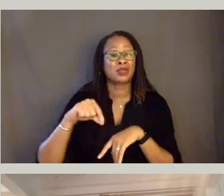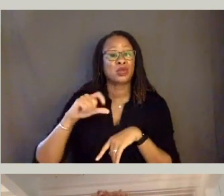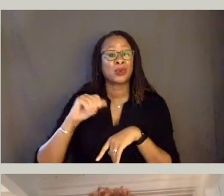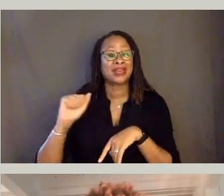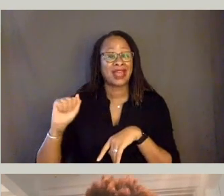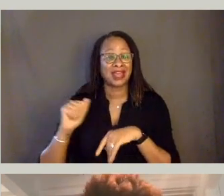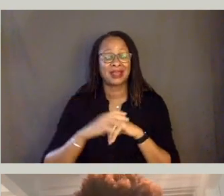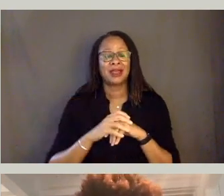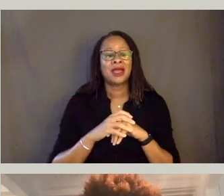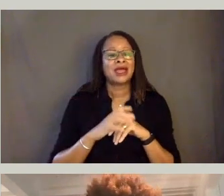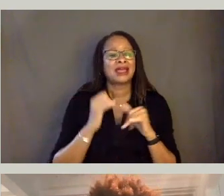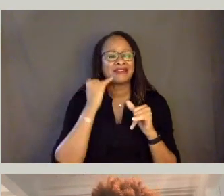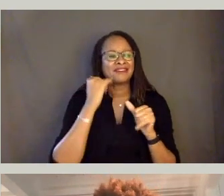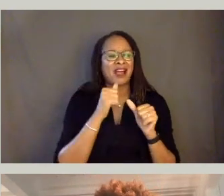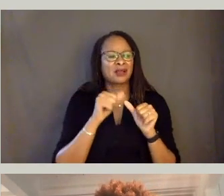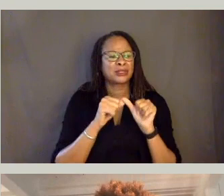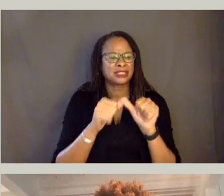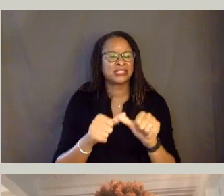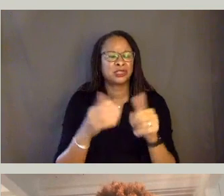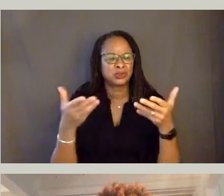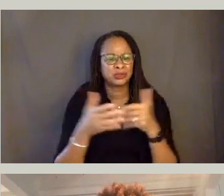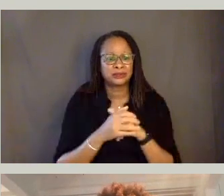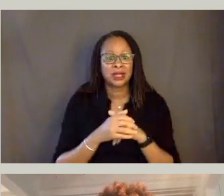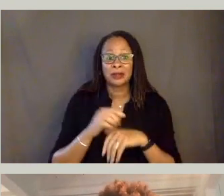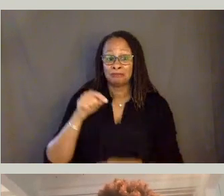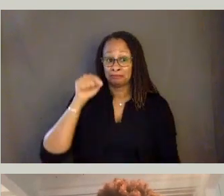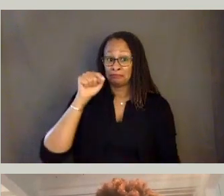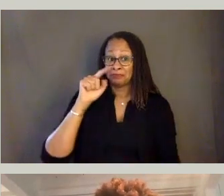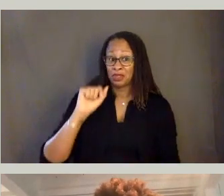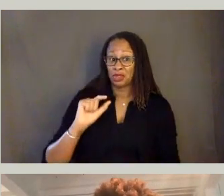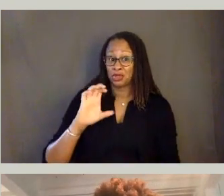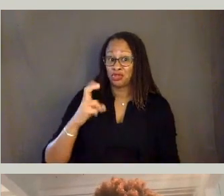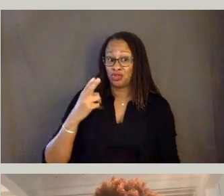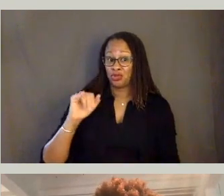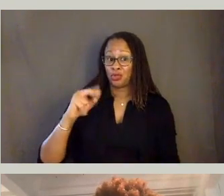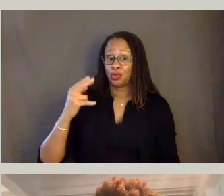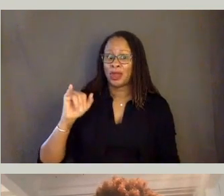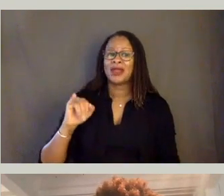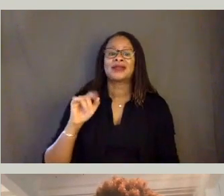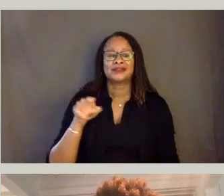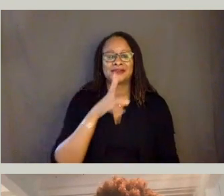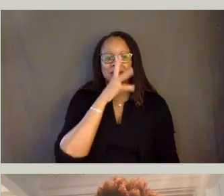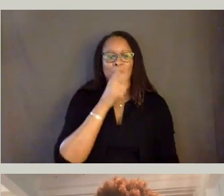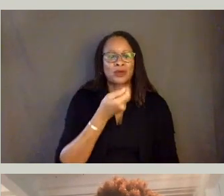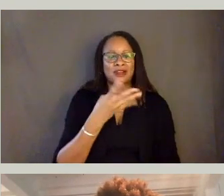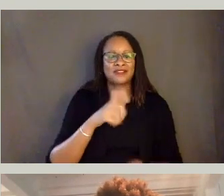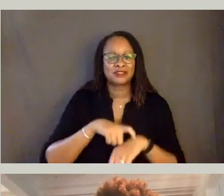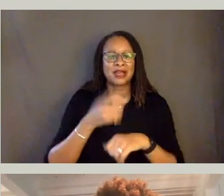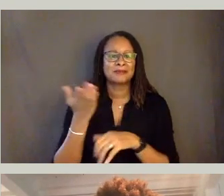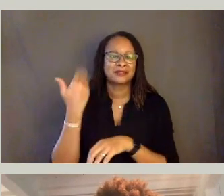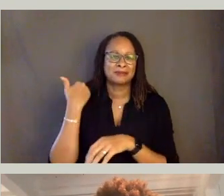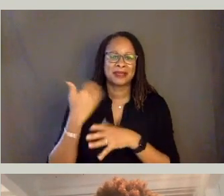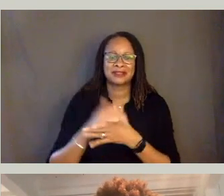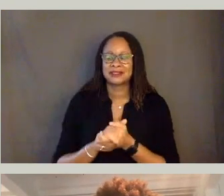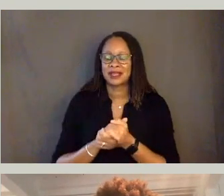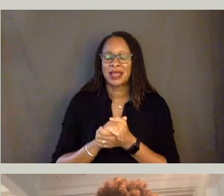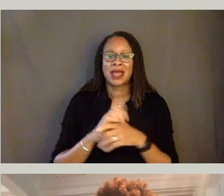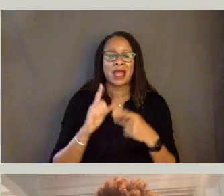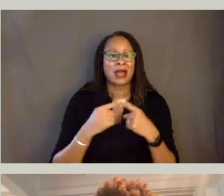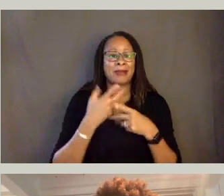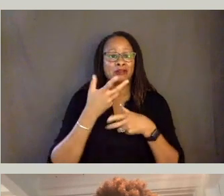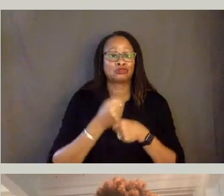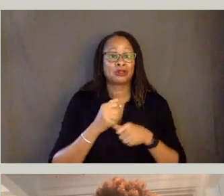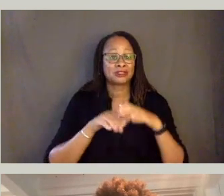continue here. But you have spoken a couple of times in the past around trust-based